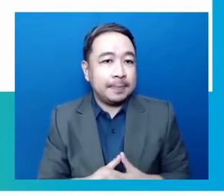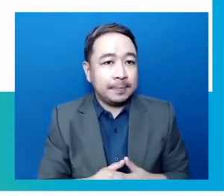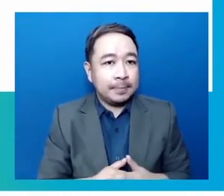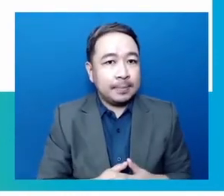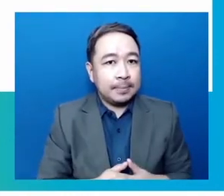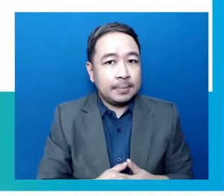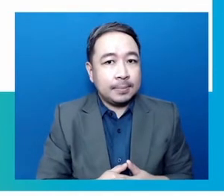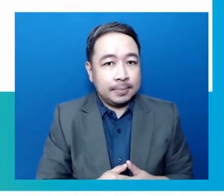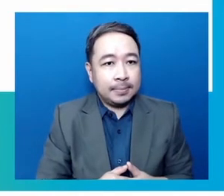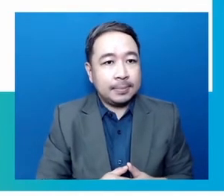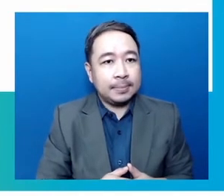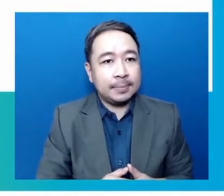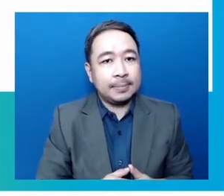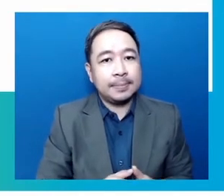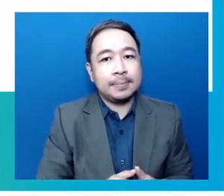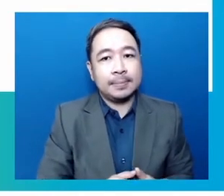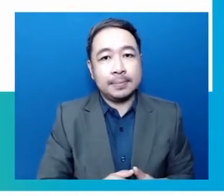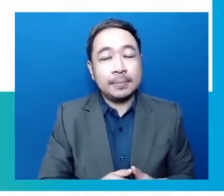Mahedi.